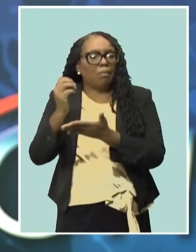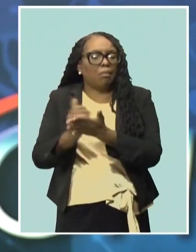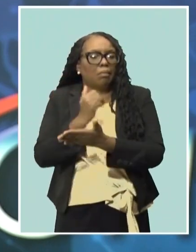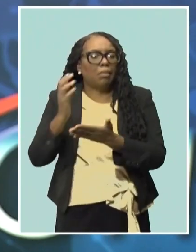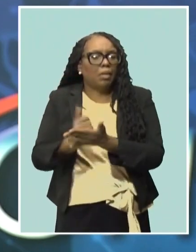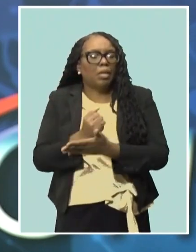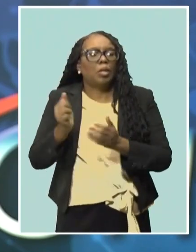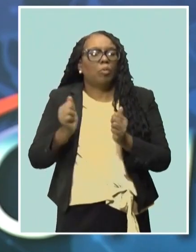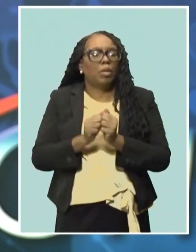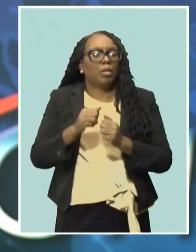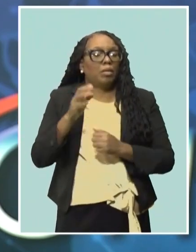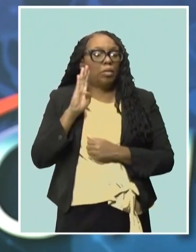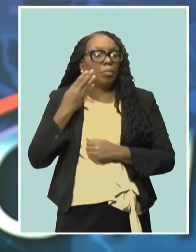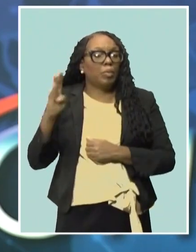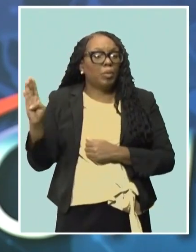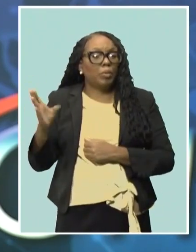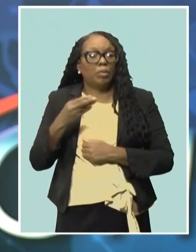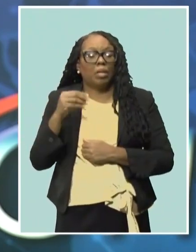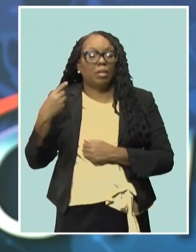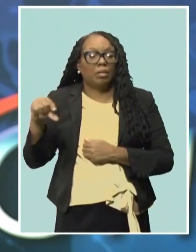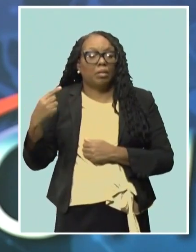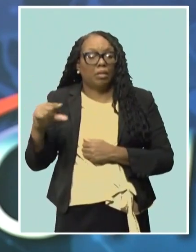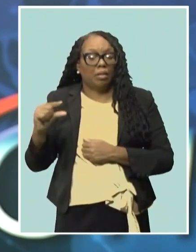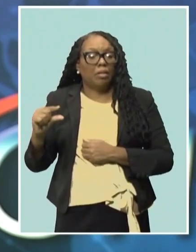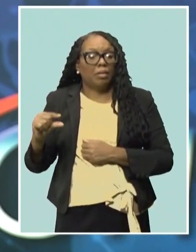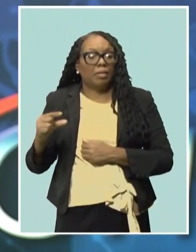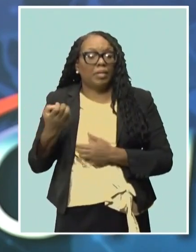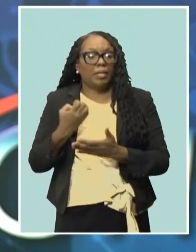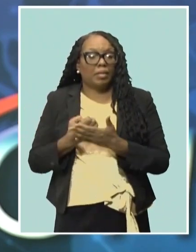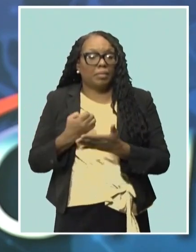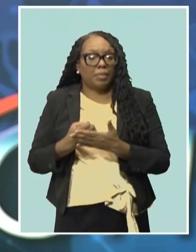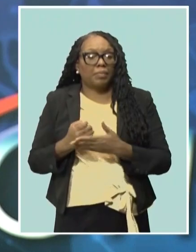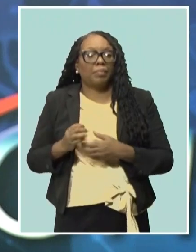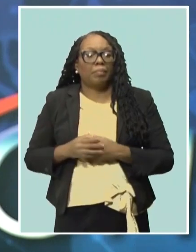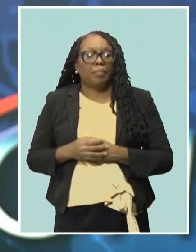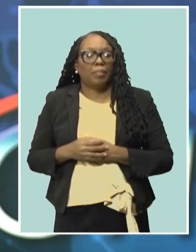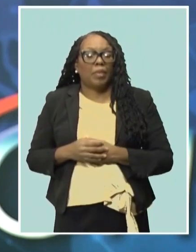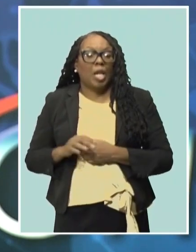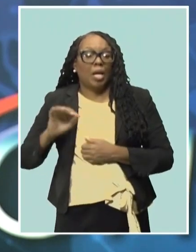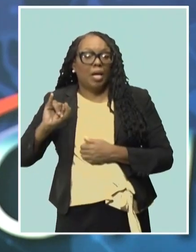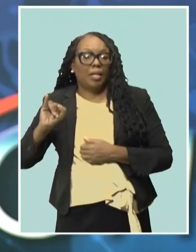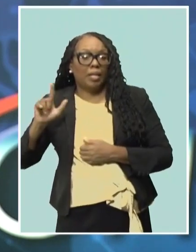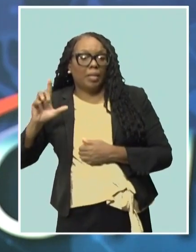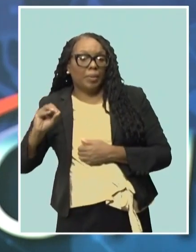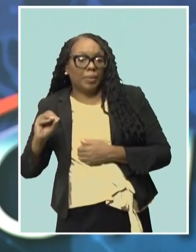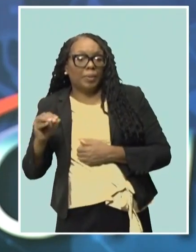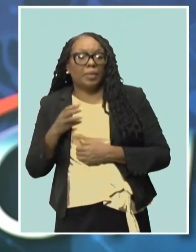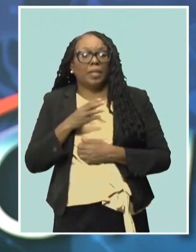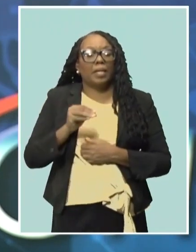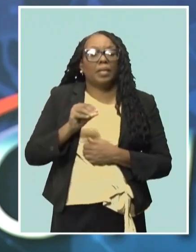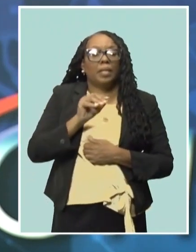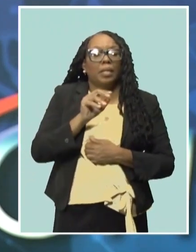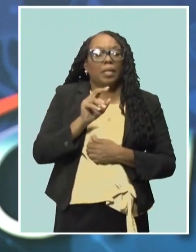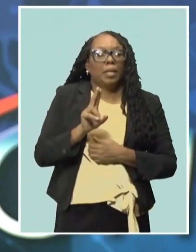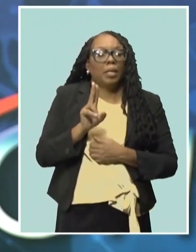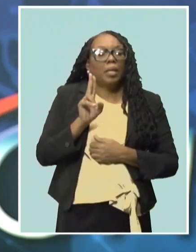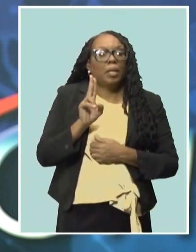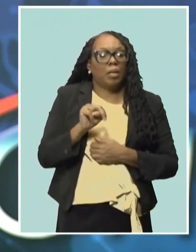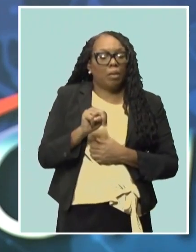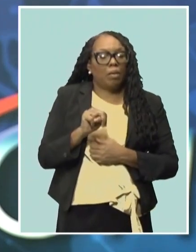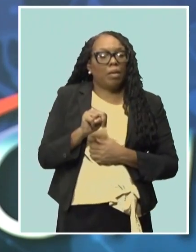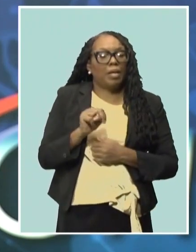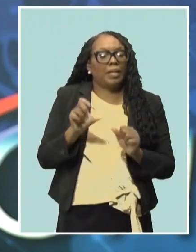held in conjunction with the National International Labour Organization and the UN Partnership for Action on Green Economy. Rianne